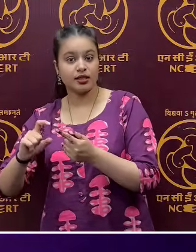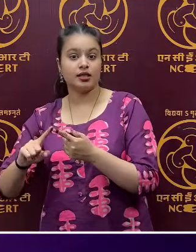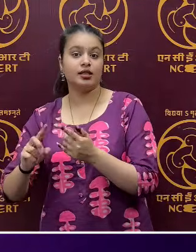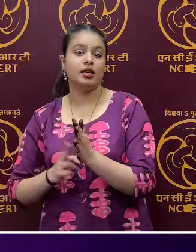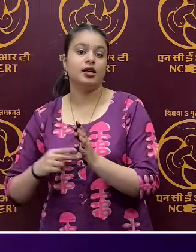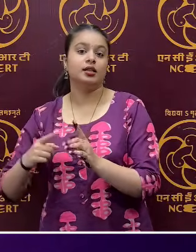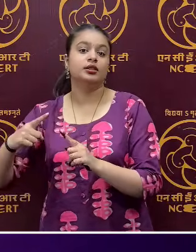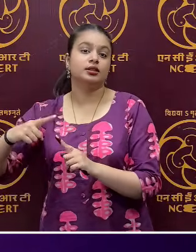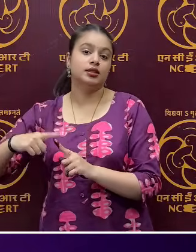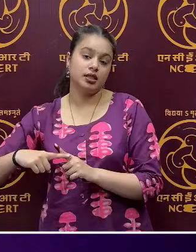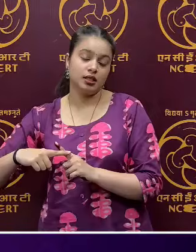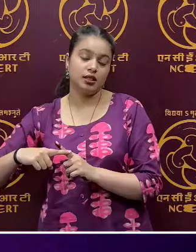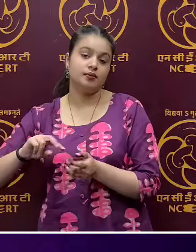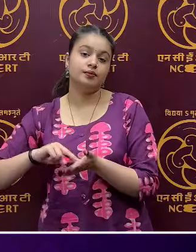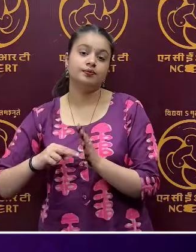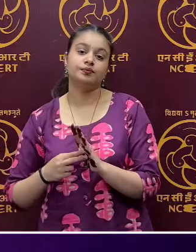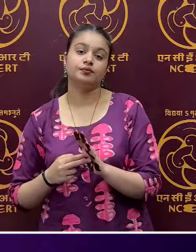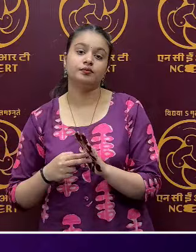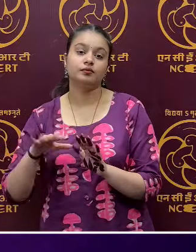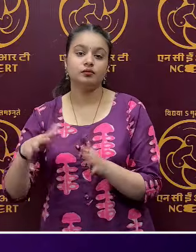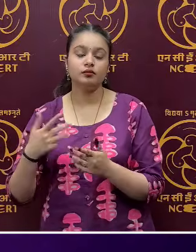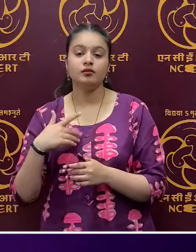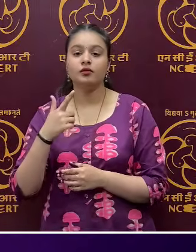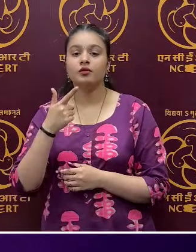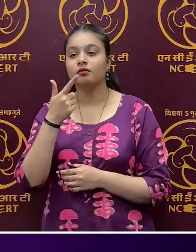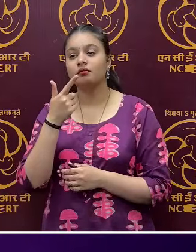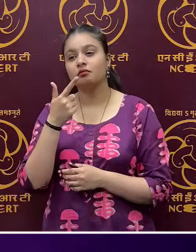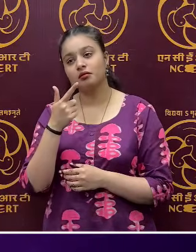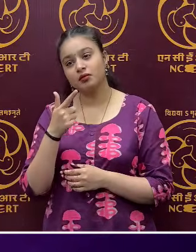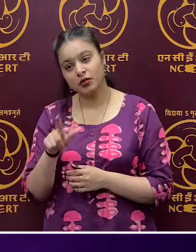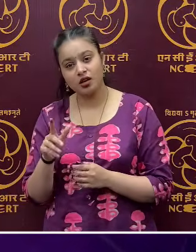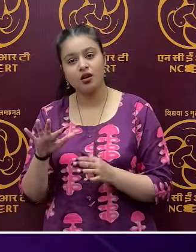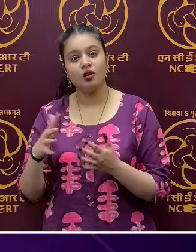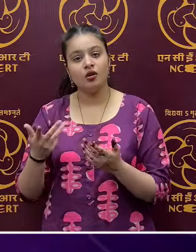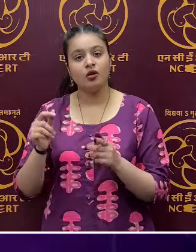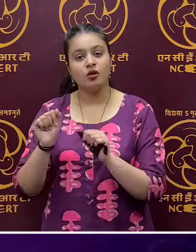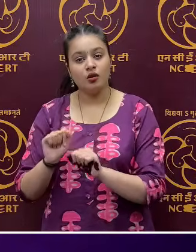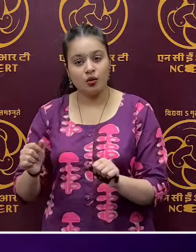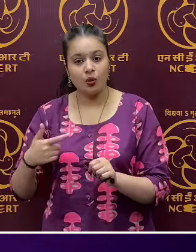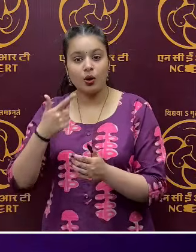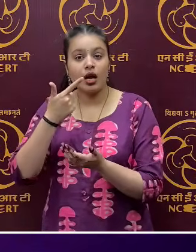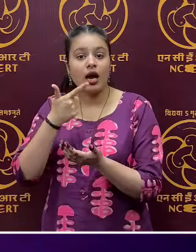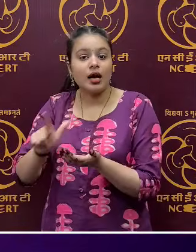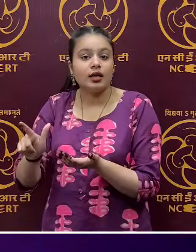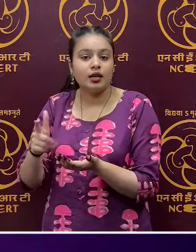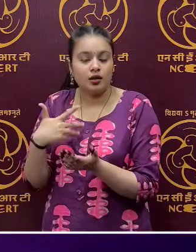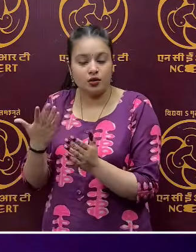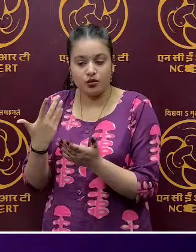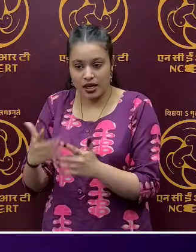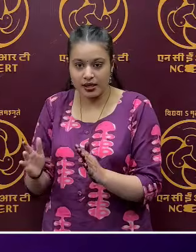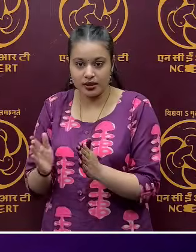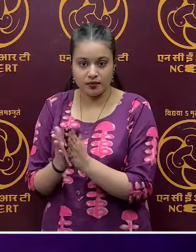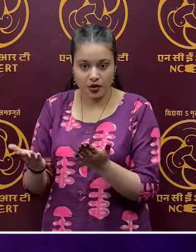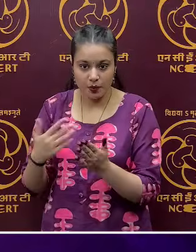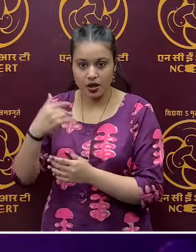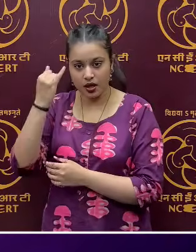A-S-S-E-N-T, is approval, be in agreement to a proposal or an idea or request. The